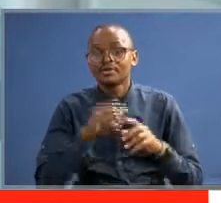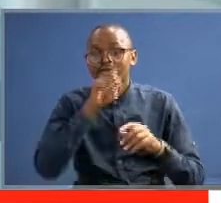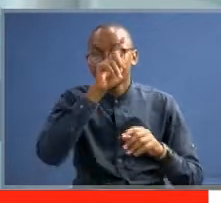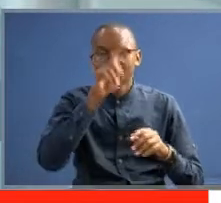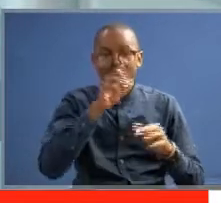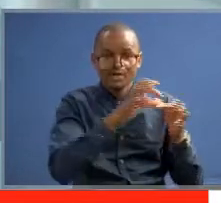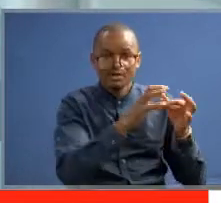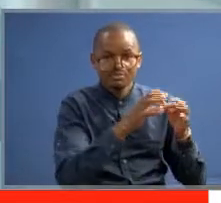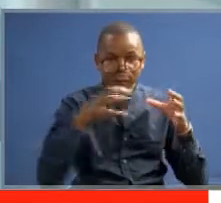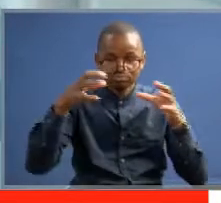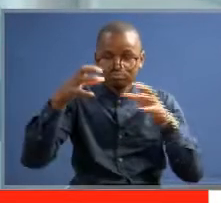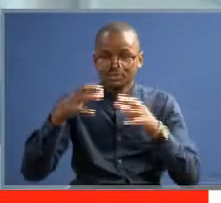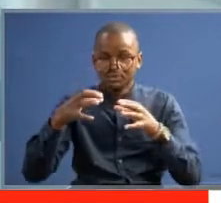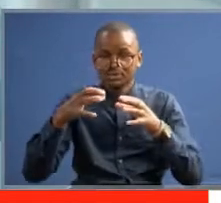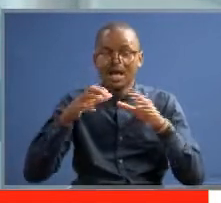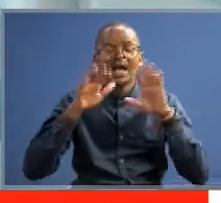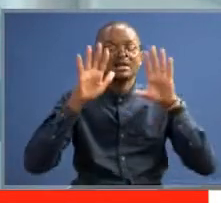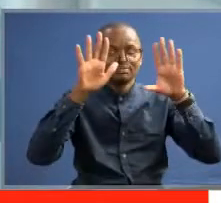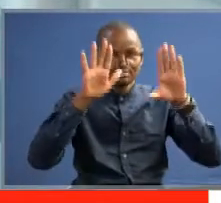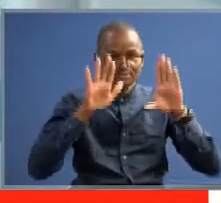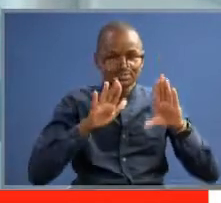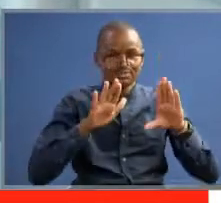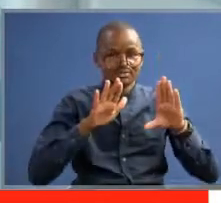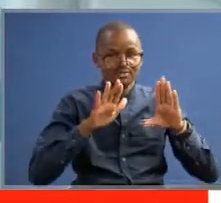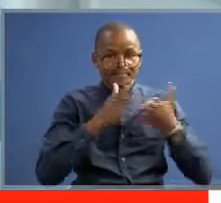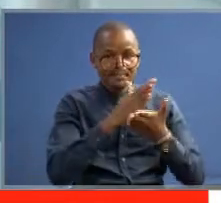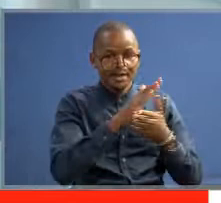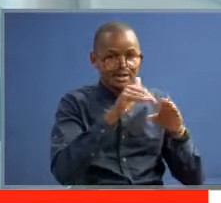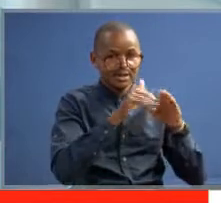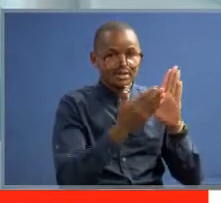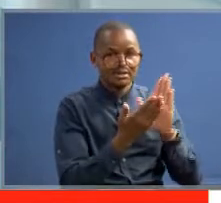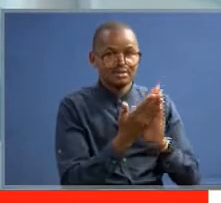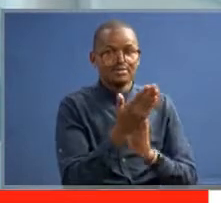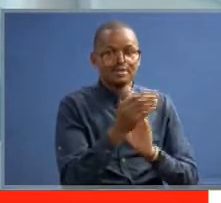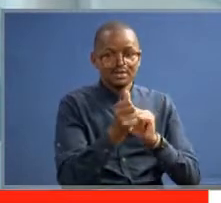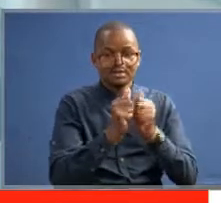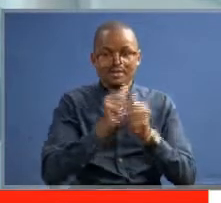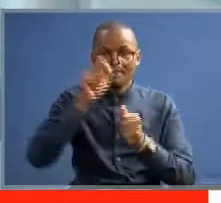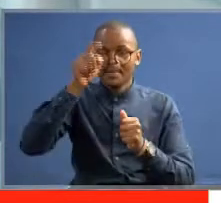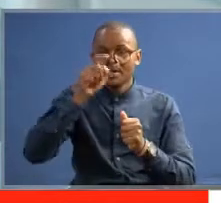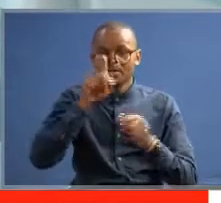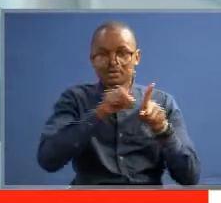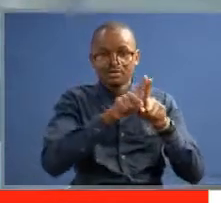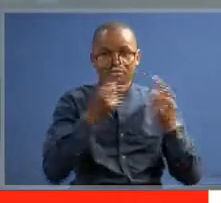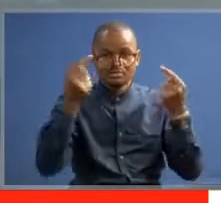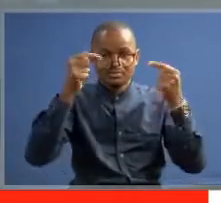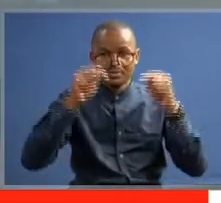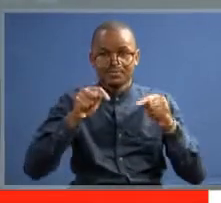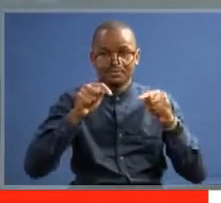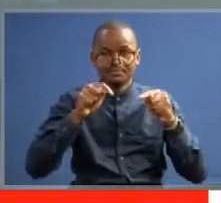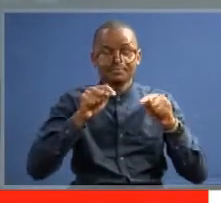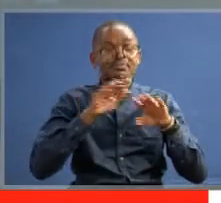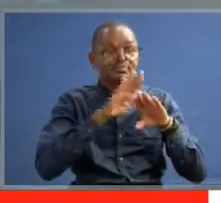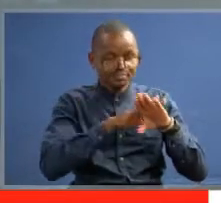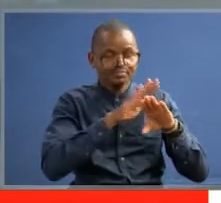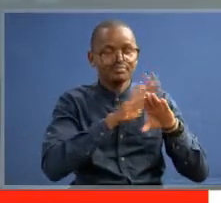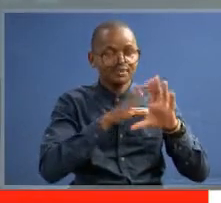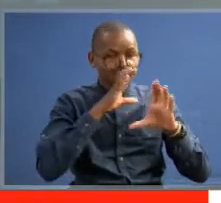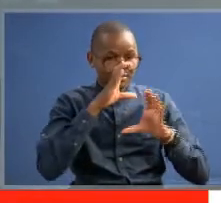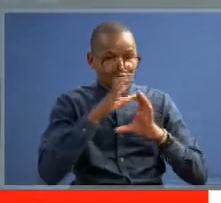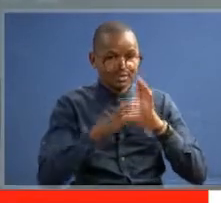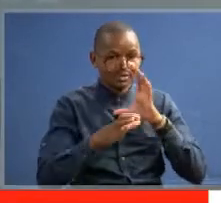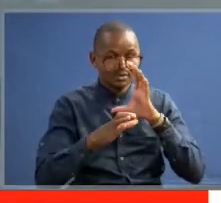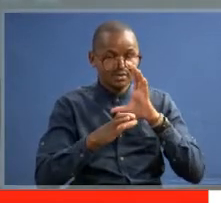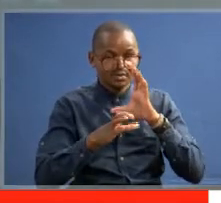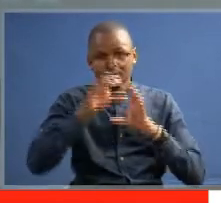the corporate sector plays a huge, huge part in the development of sports and must also be brought on board. Excellent conversation, Bwana